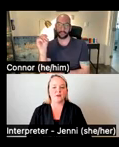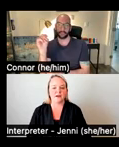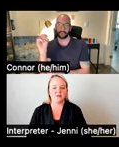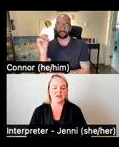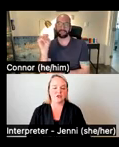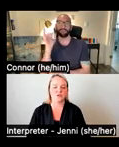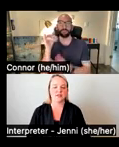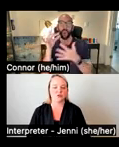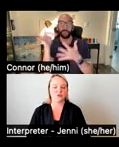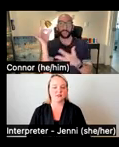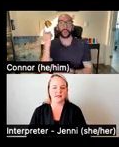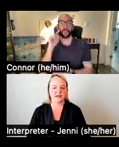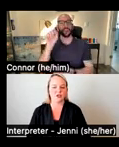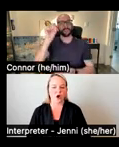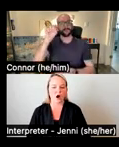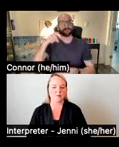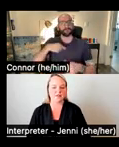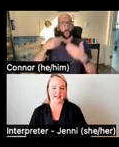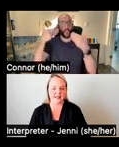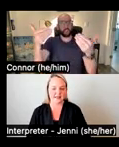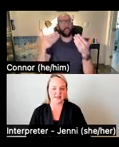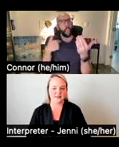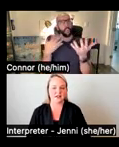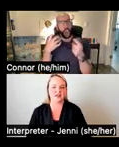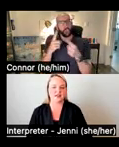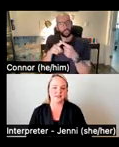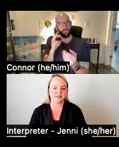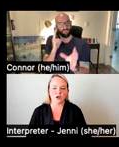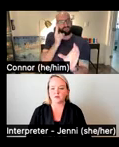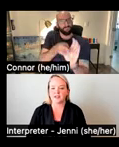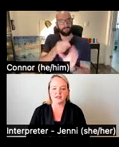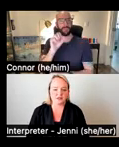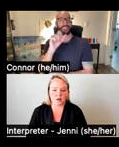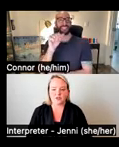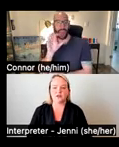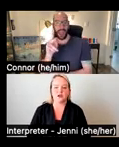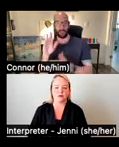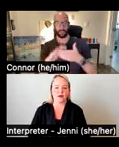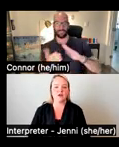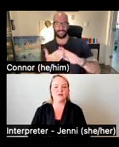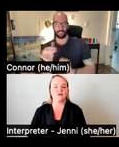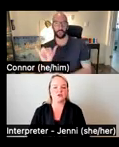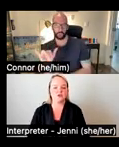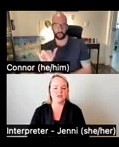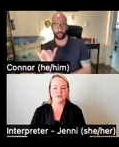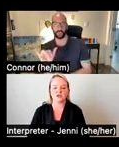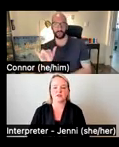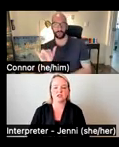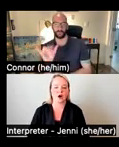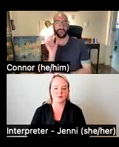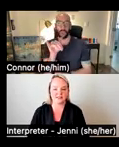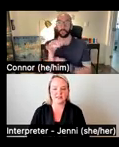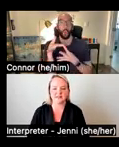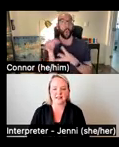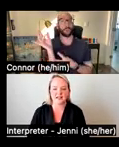email. You have to make sure that you select opt in. It is an option, it is optional and not required, but you do want to make sure that